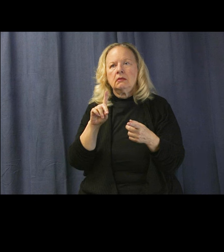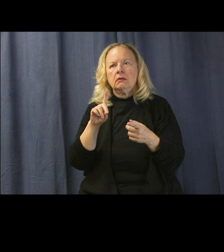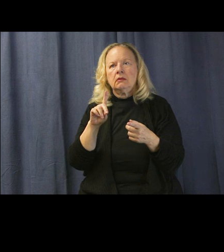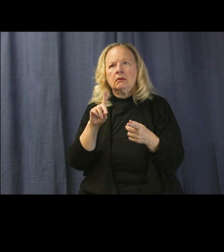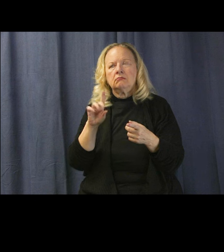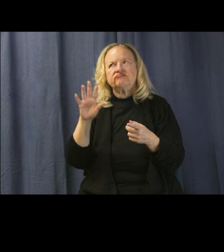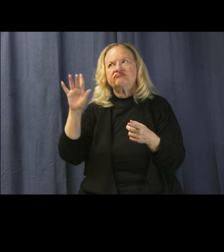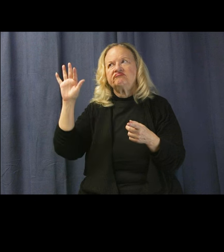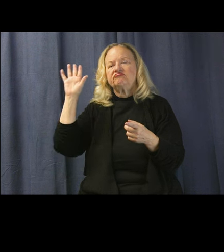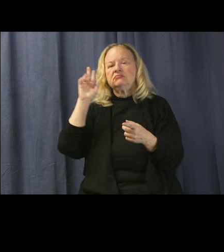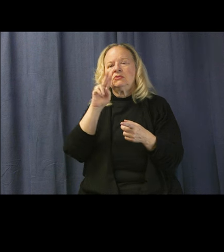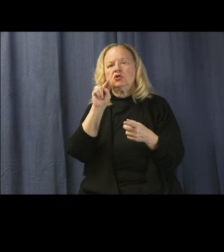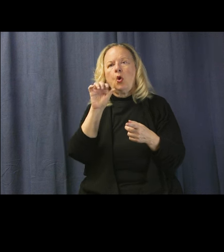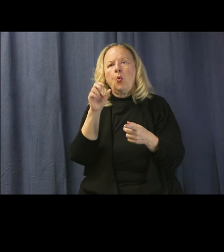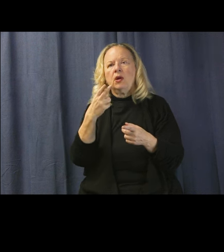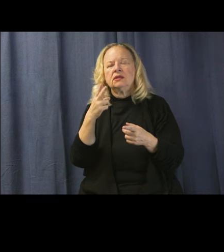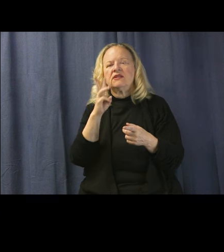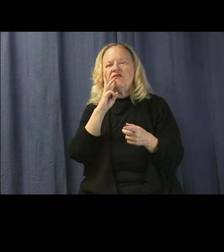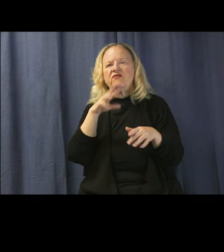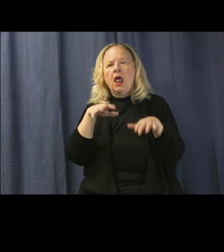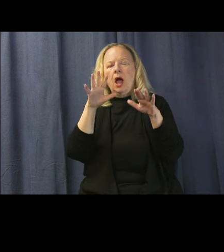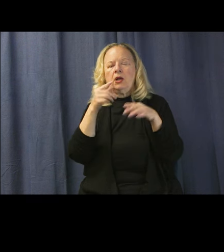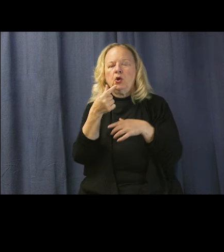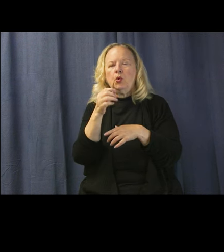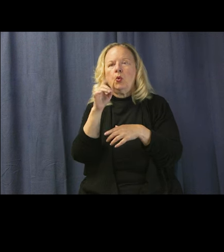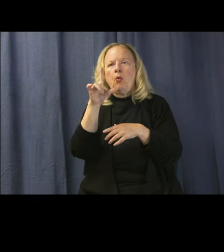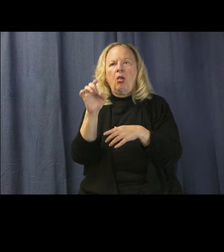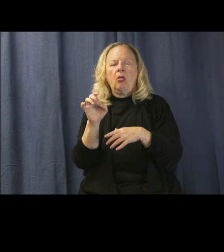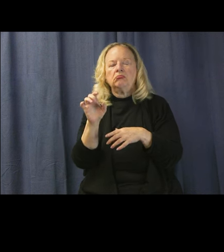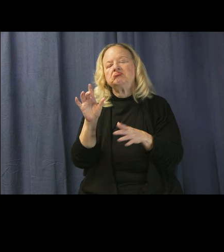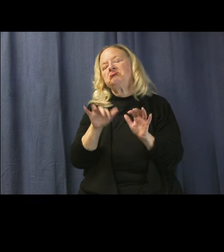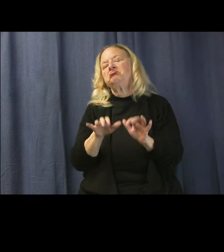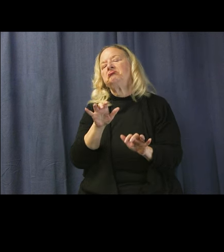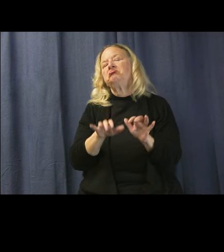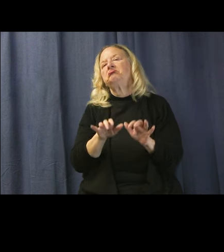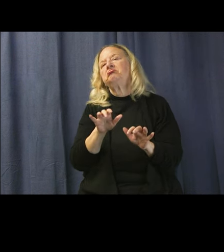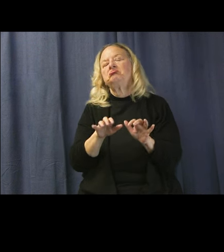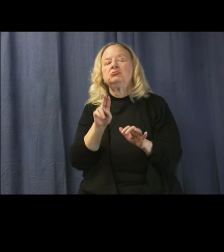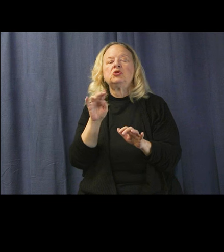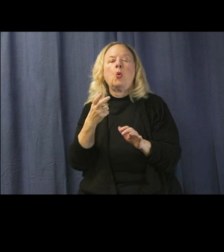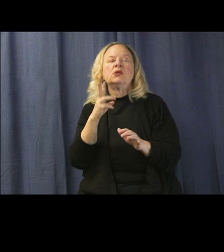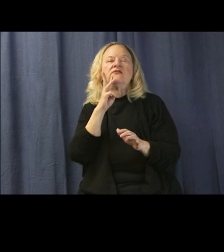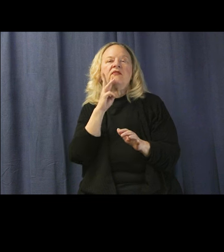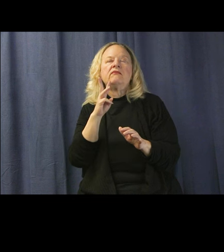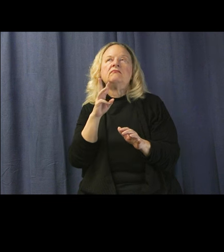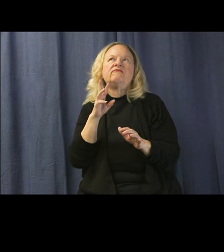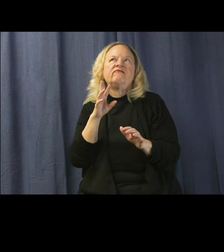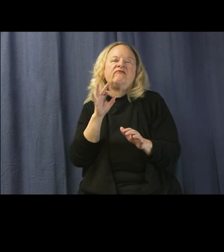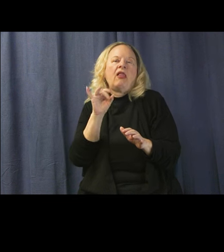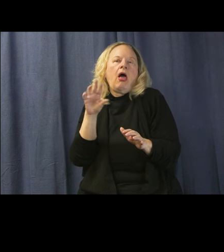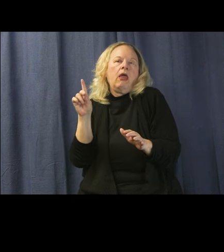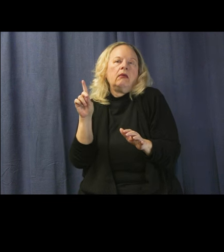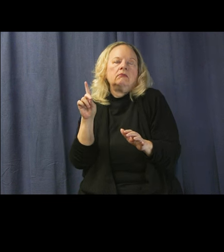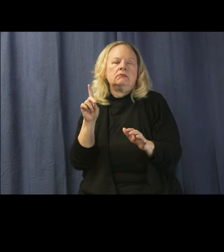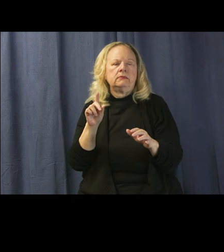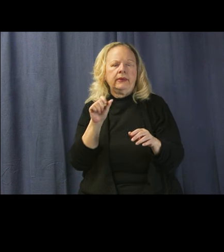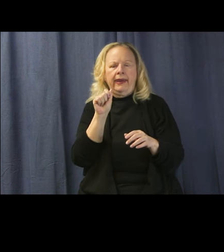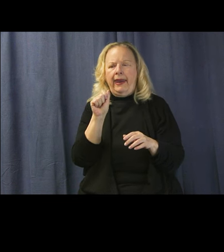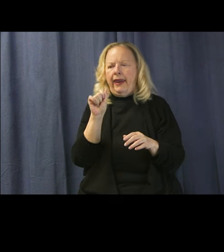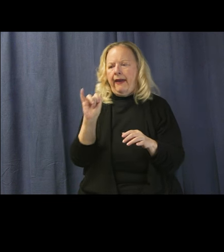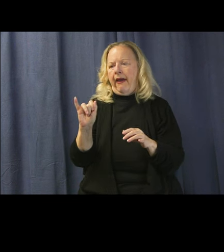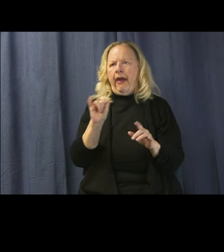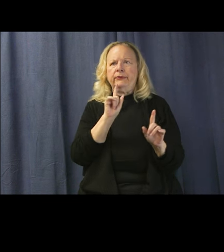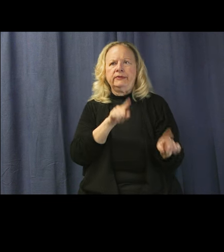And talking about Noah's flood, I go to Google and I type in Noah's flood and I get an